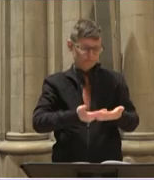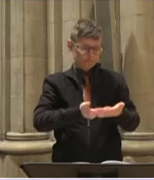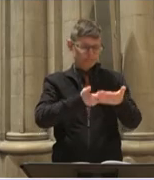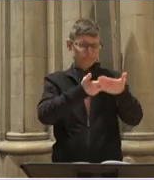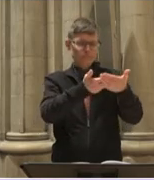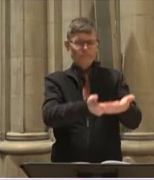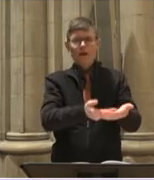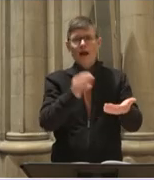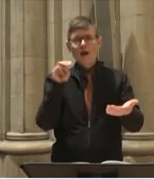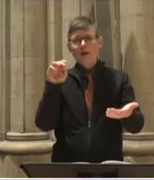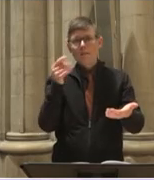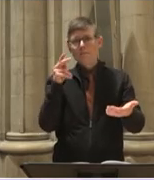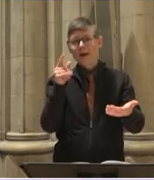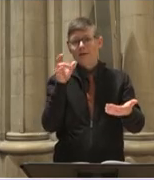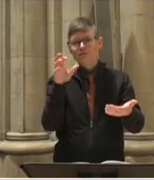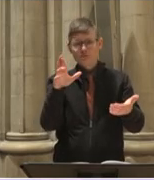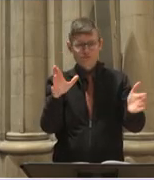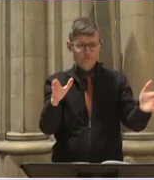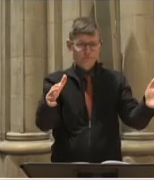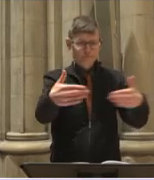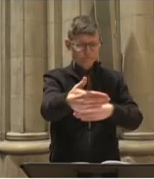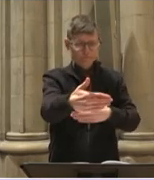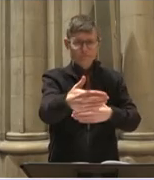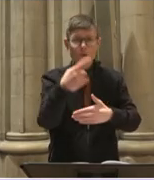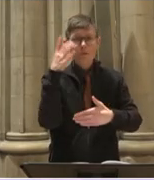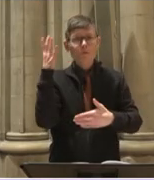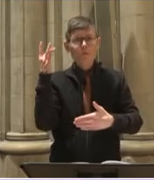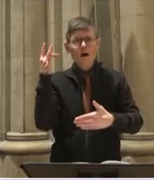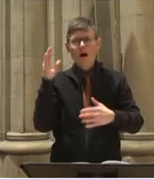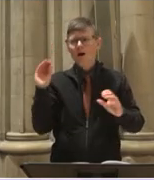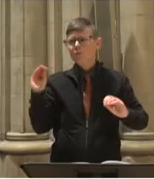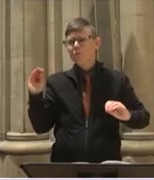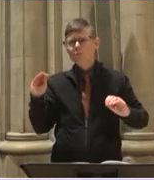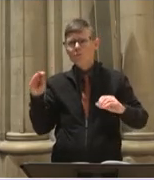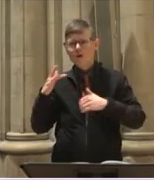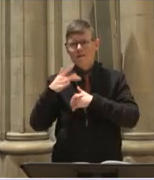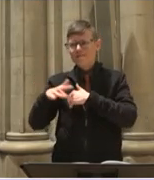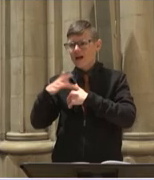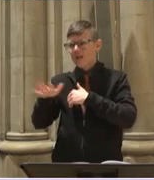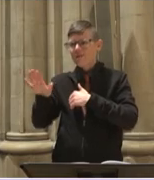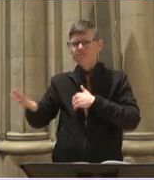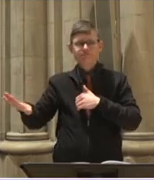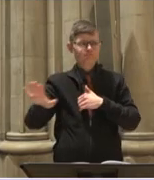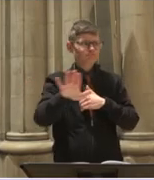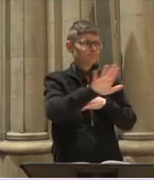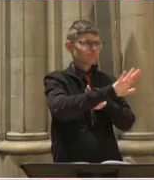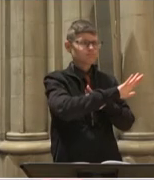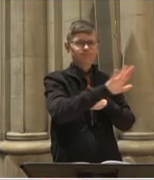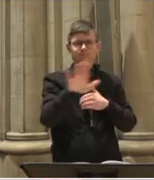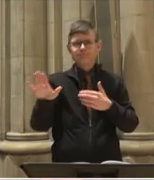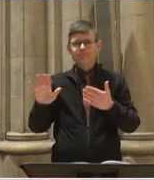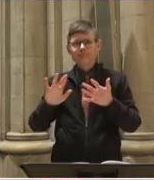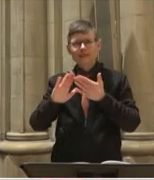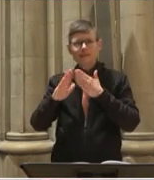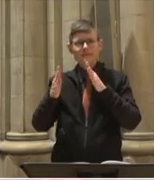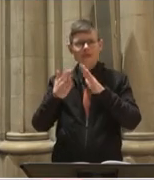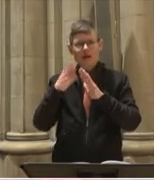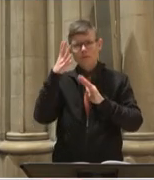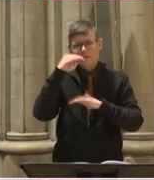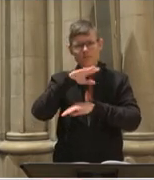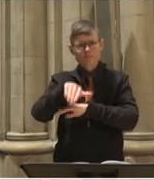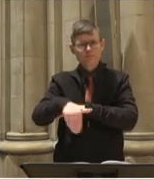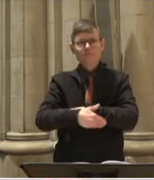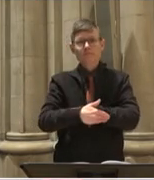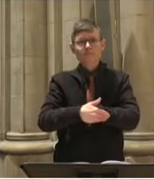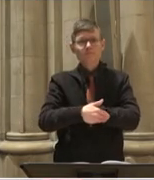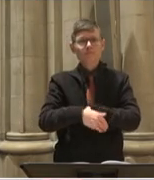manger because there was no place for them in the inn. The